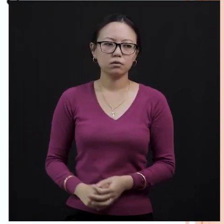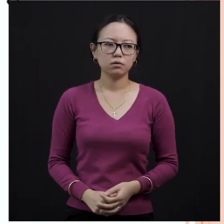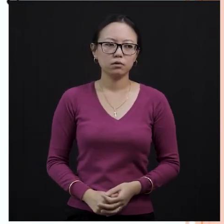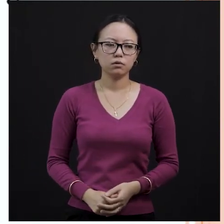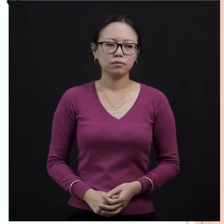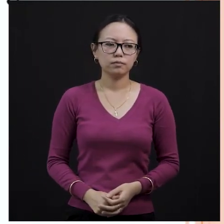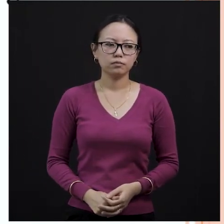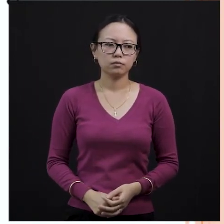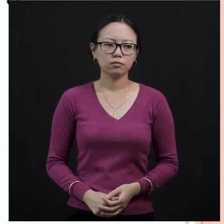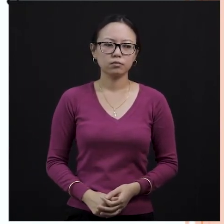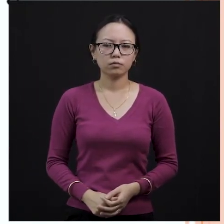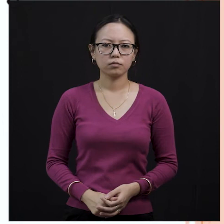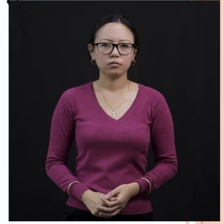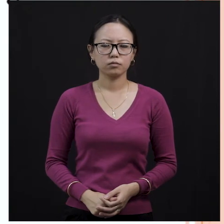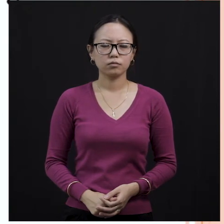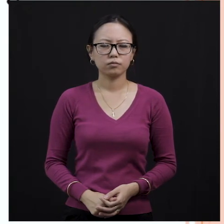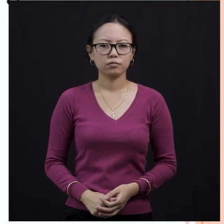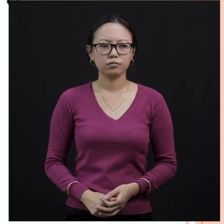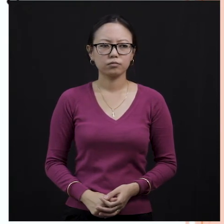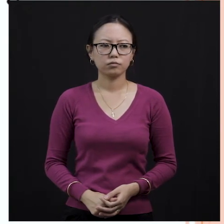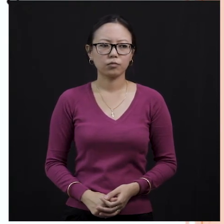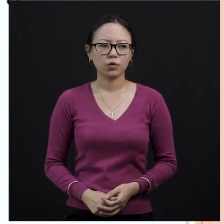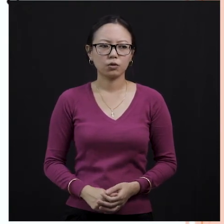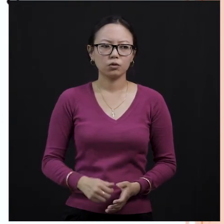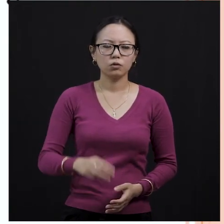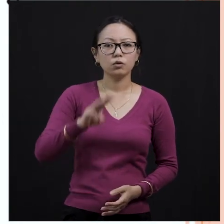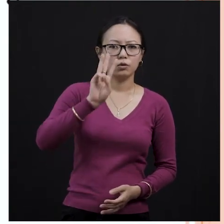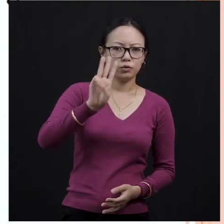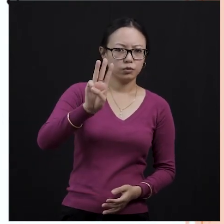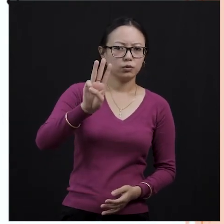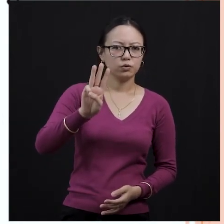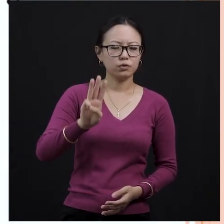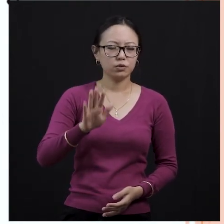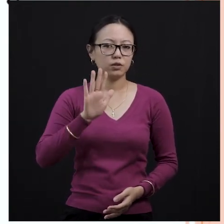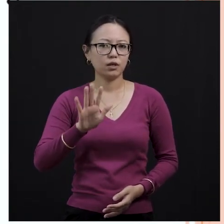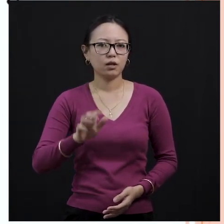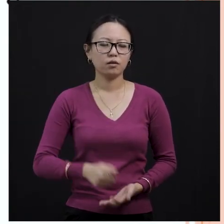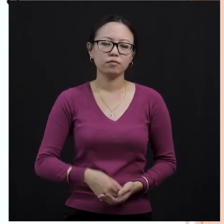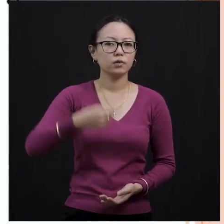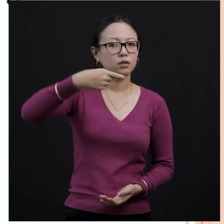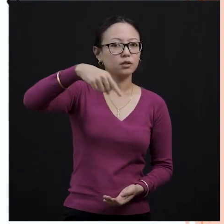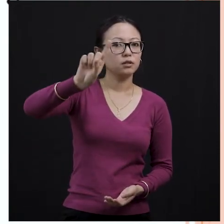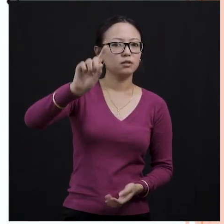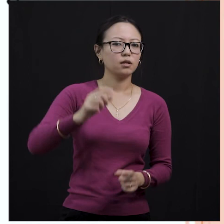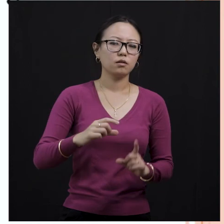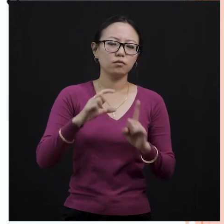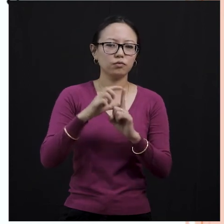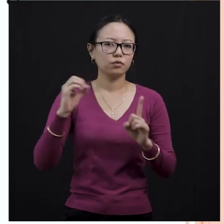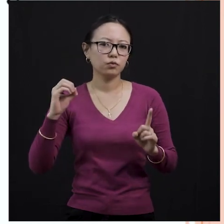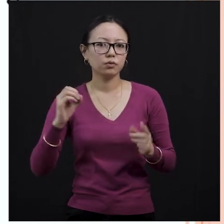FIVE, and the rest I am going to leave so that you can also try at home. All right. If I do everything